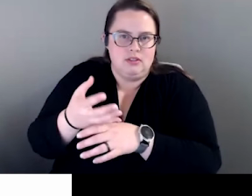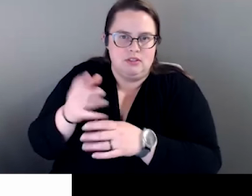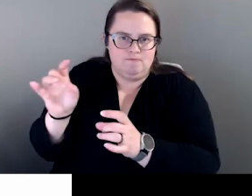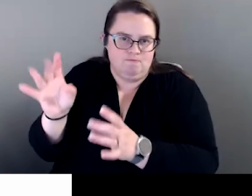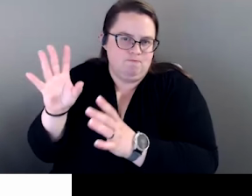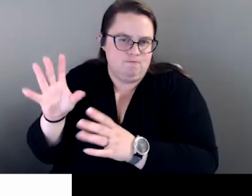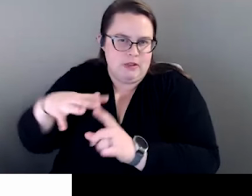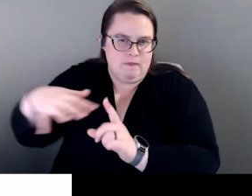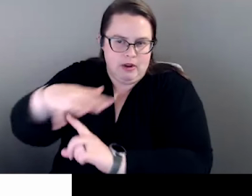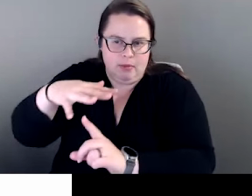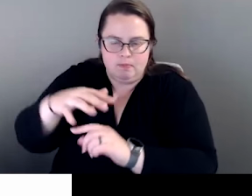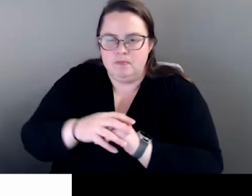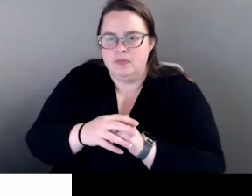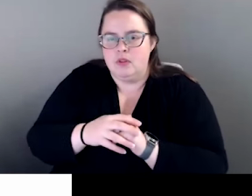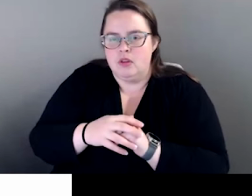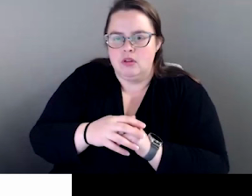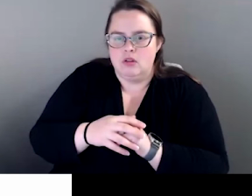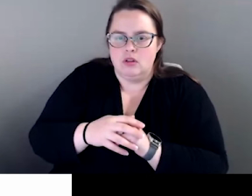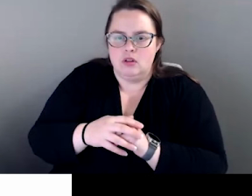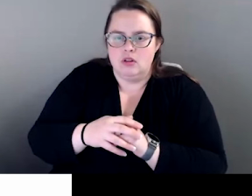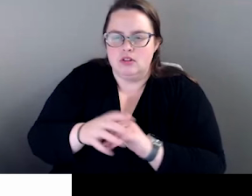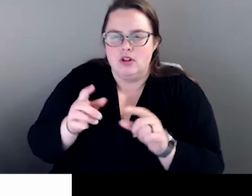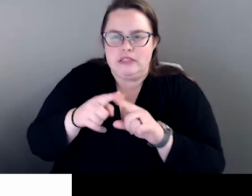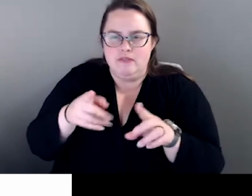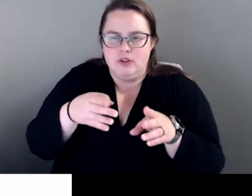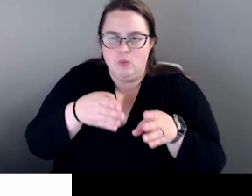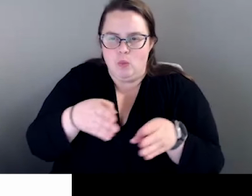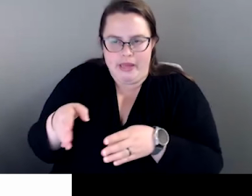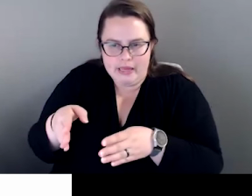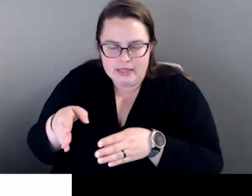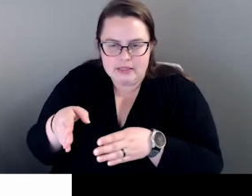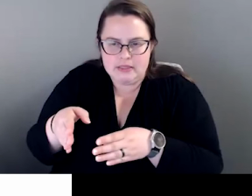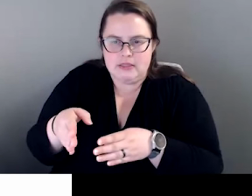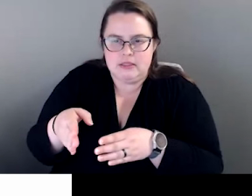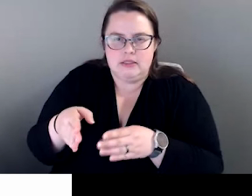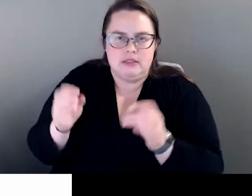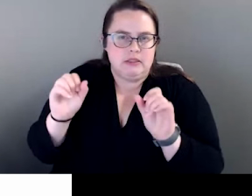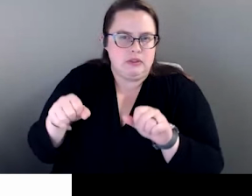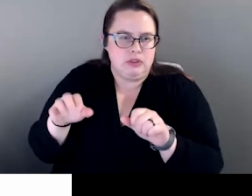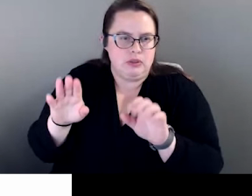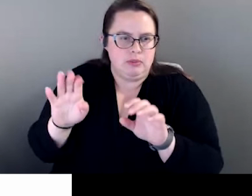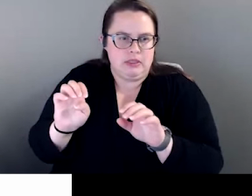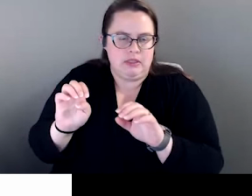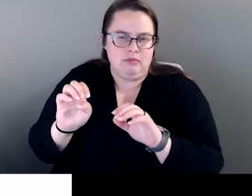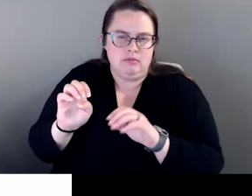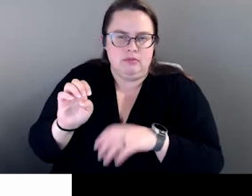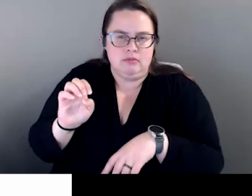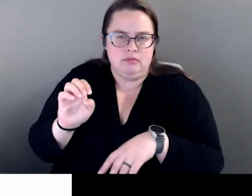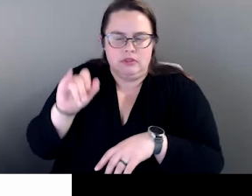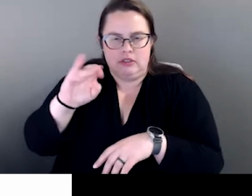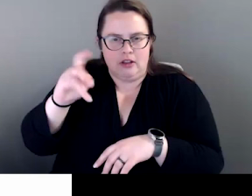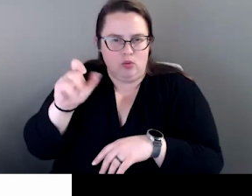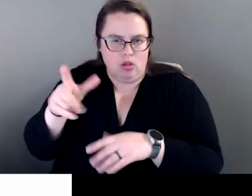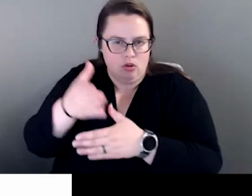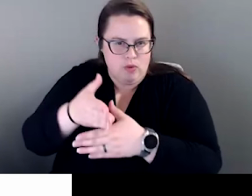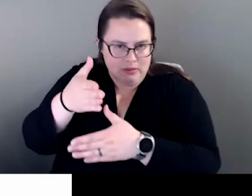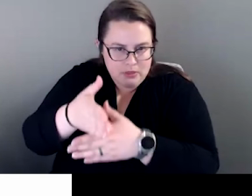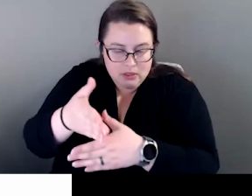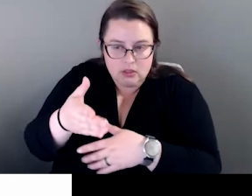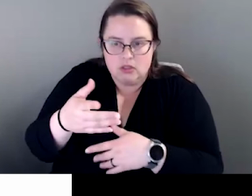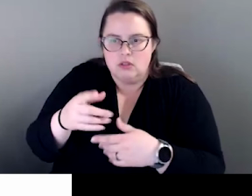are different ways that it can be sexual assault, or I'm sorry, sexual harassment. The first being quid